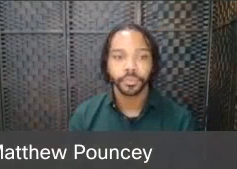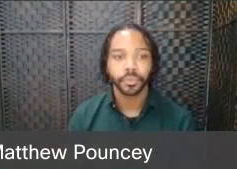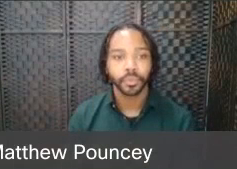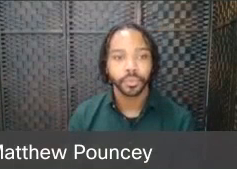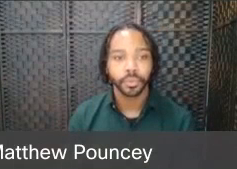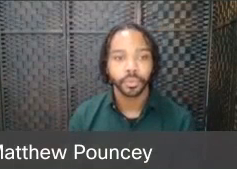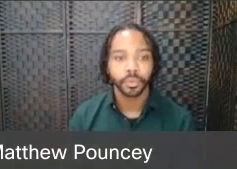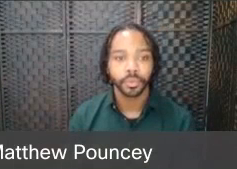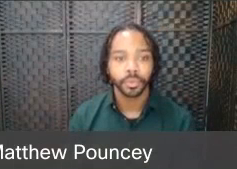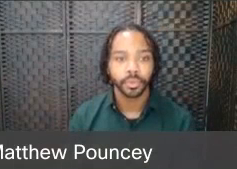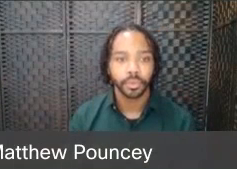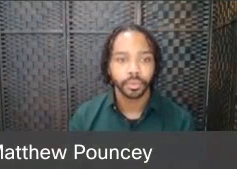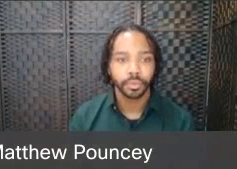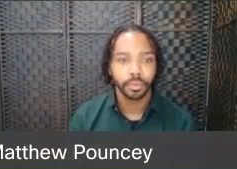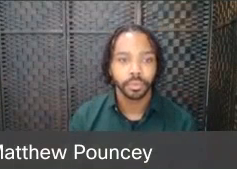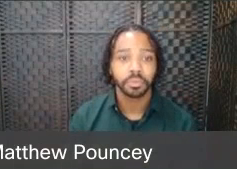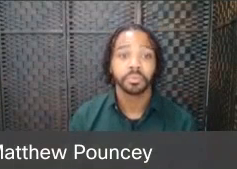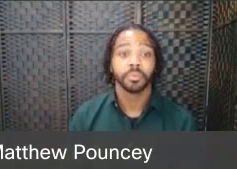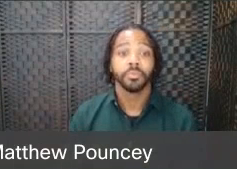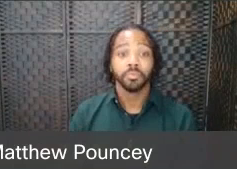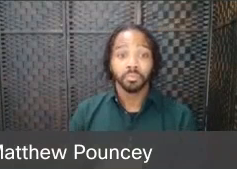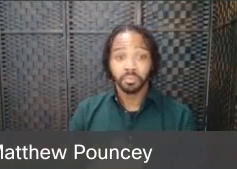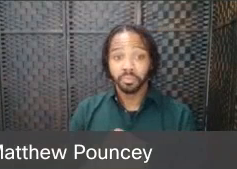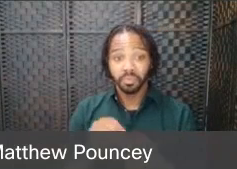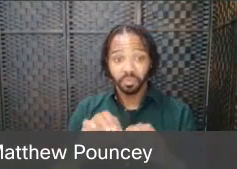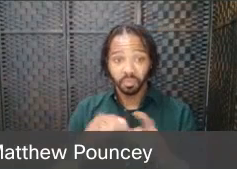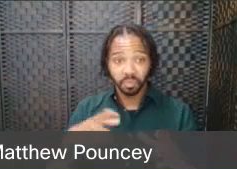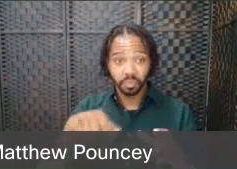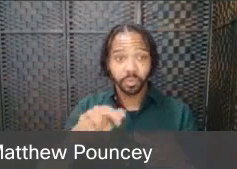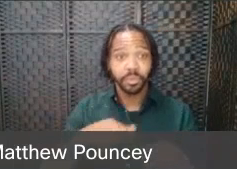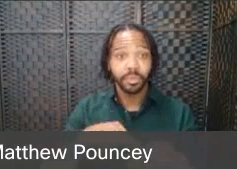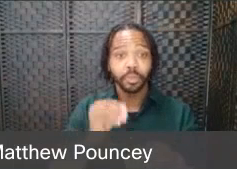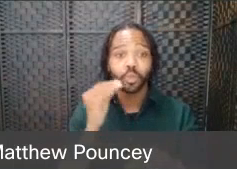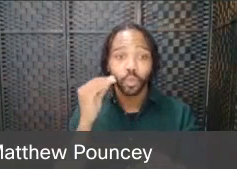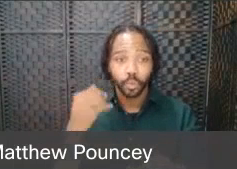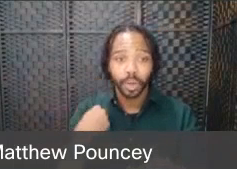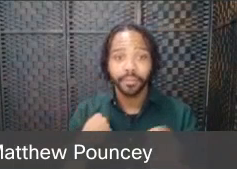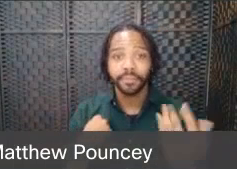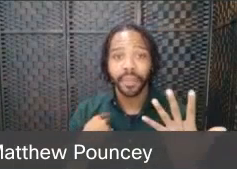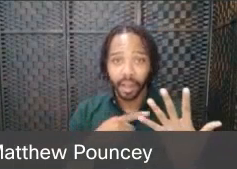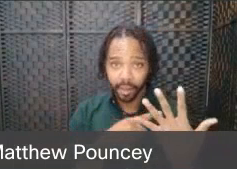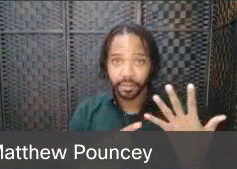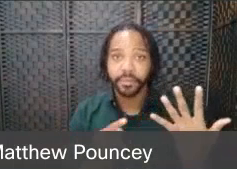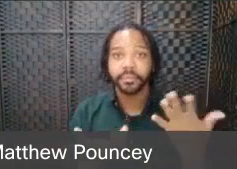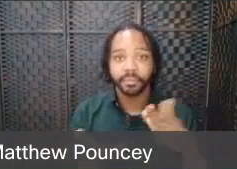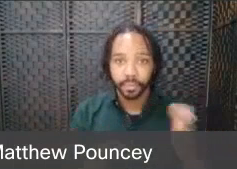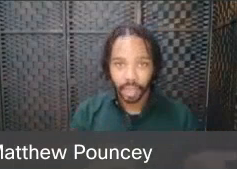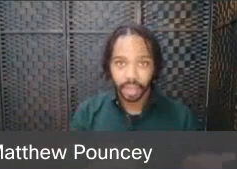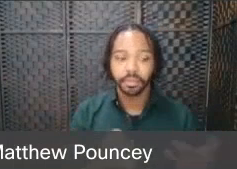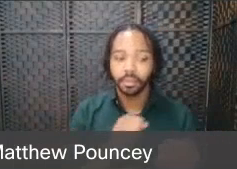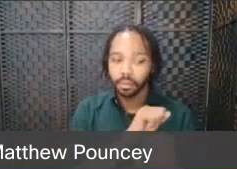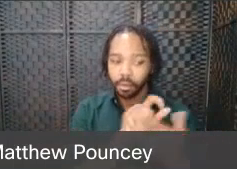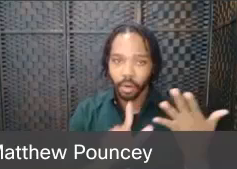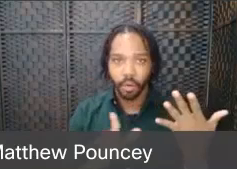And of those people in natural homes, there have been 5 deaths. All were confirmed as COVID related,